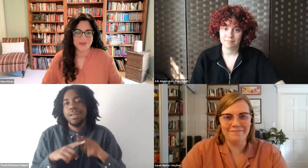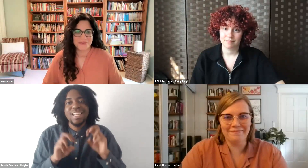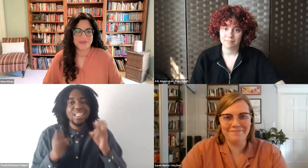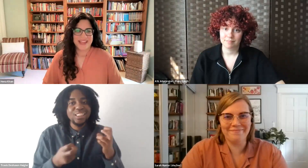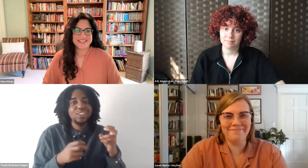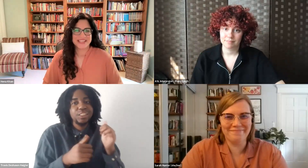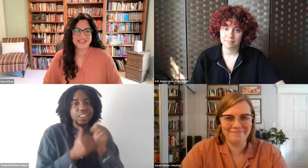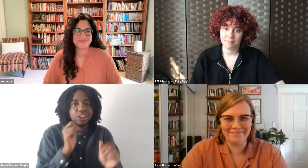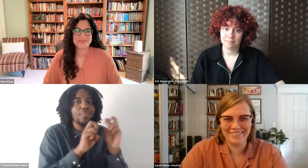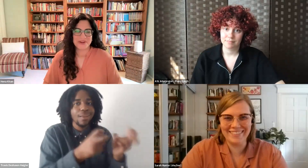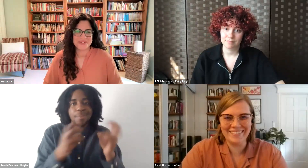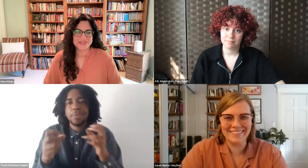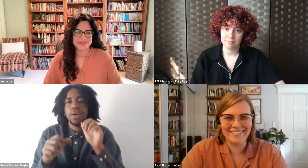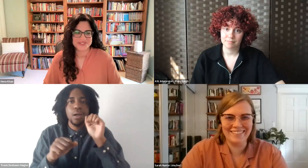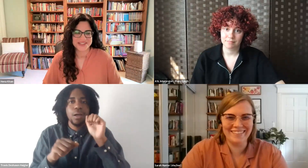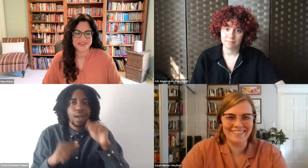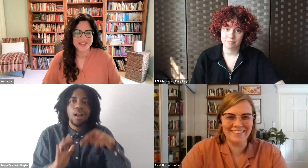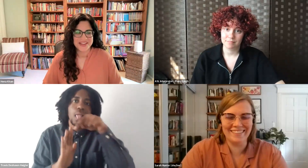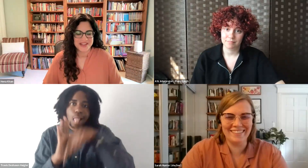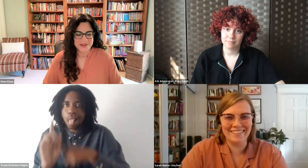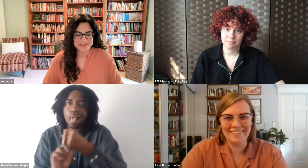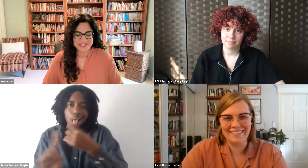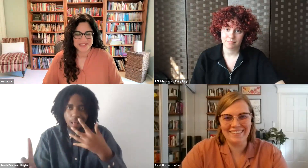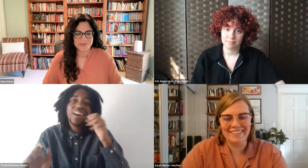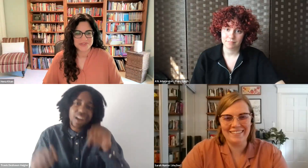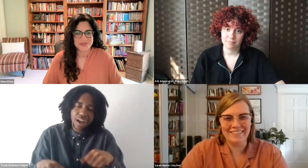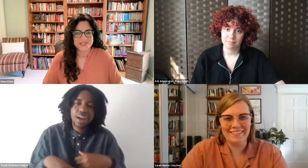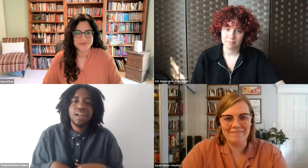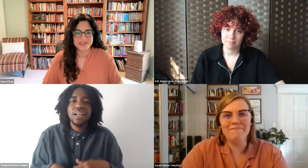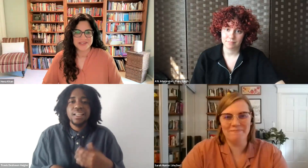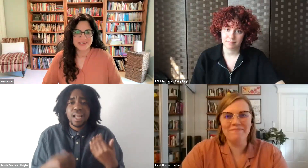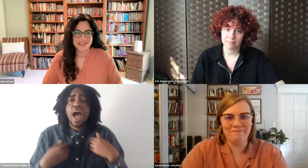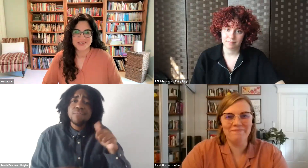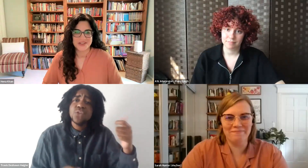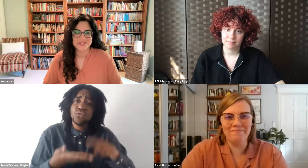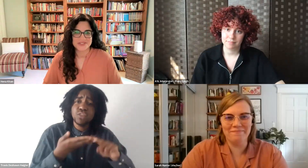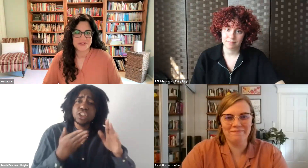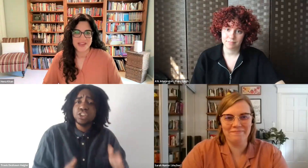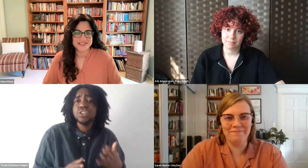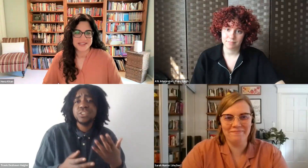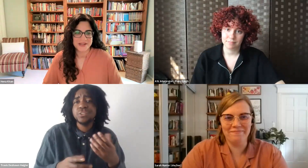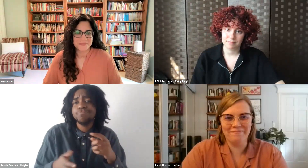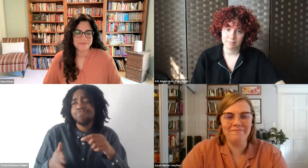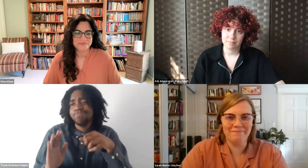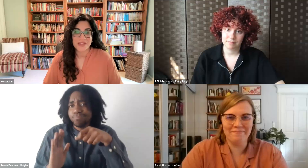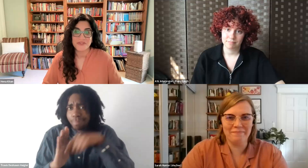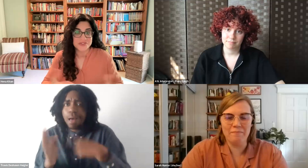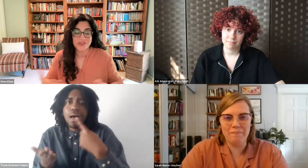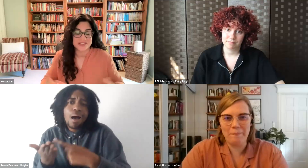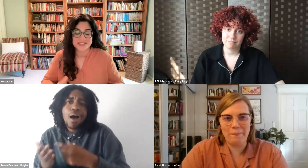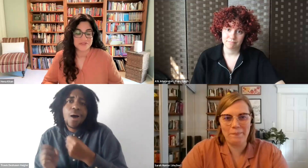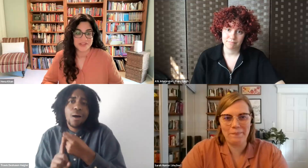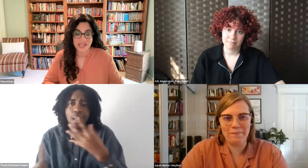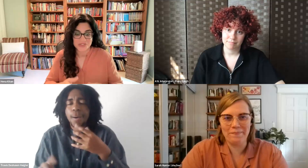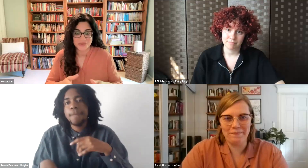own volume, I guess. And there are researchers there digging deeper into those things, but it is all just so fascinating. And the